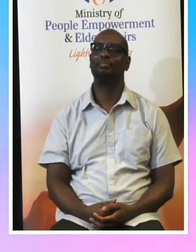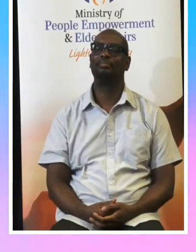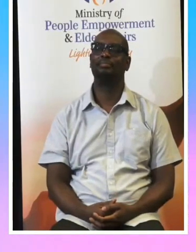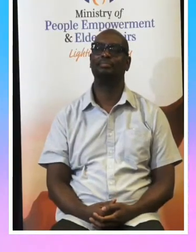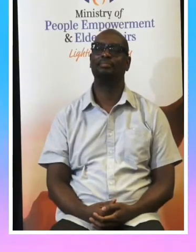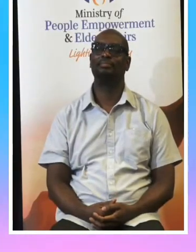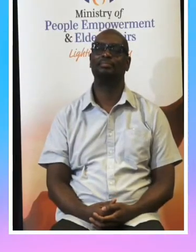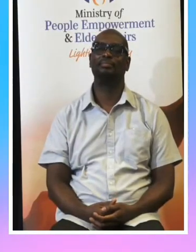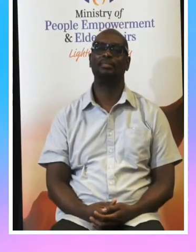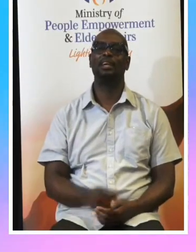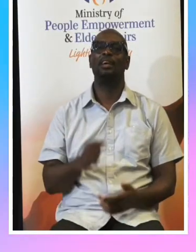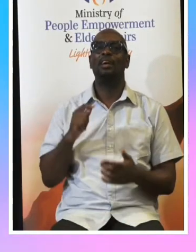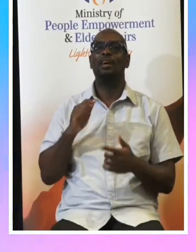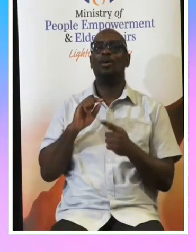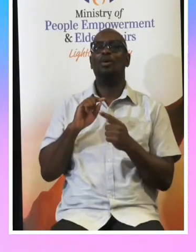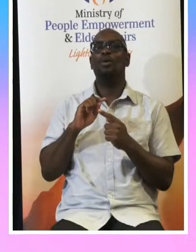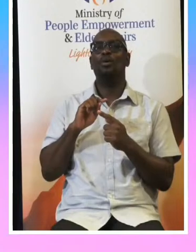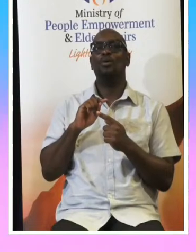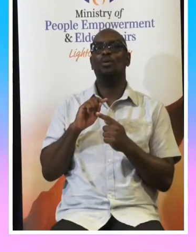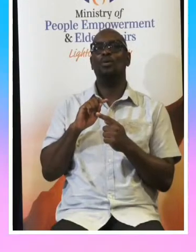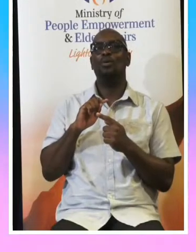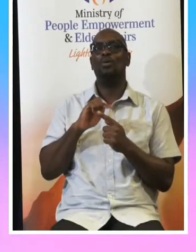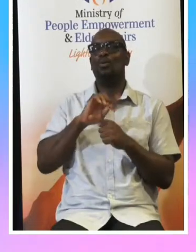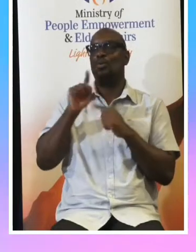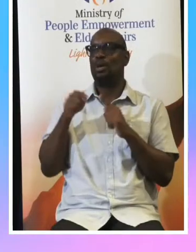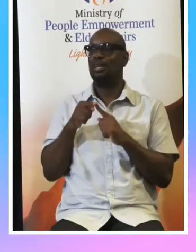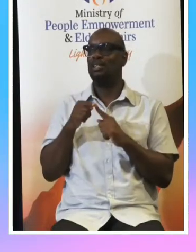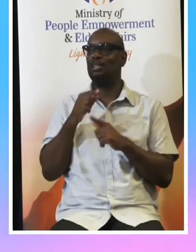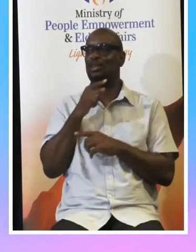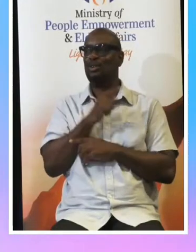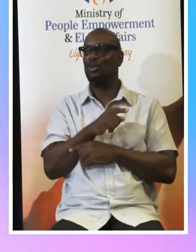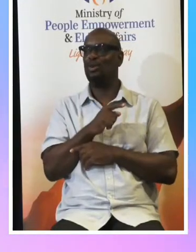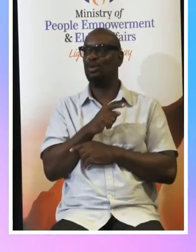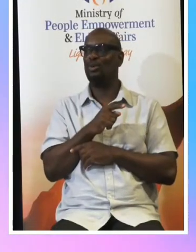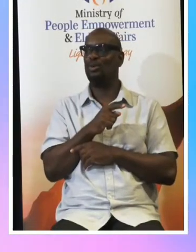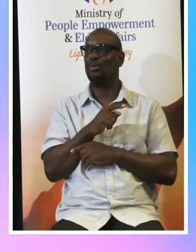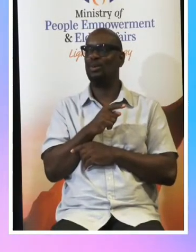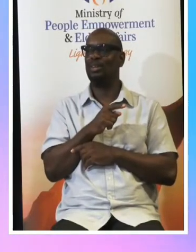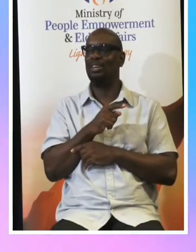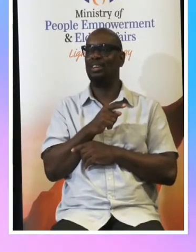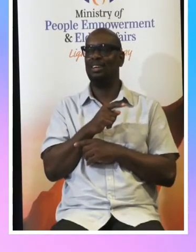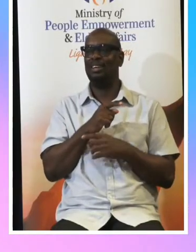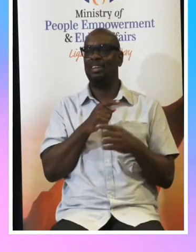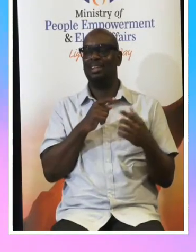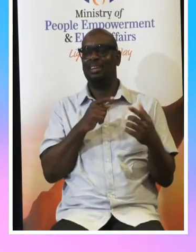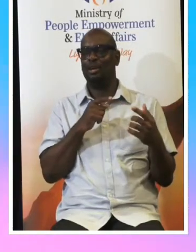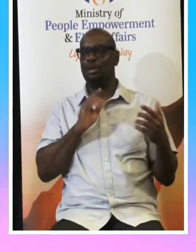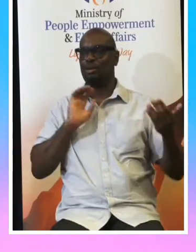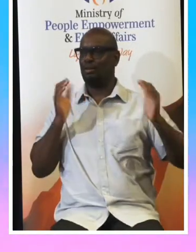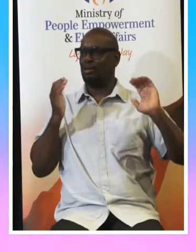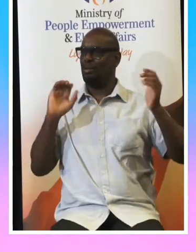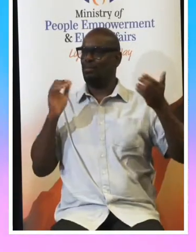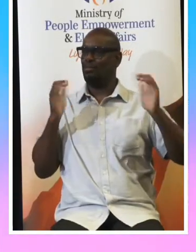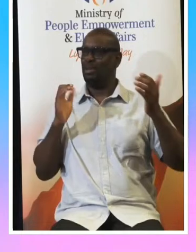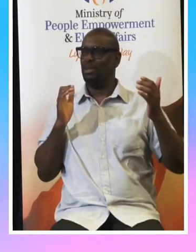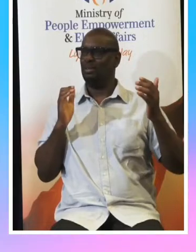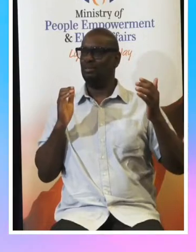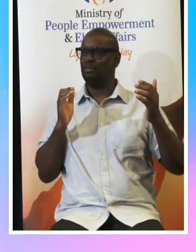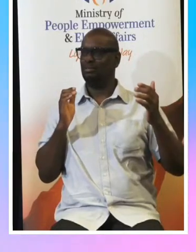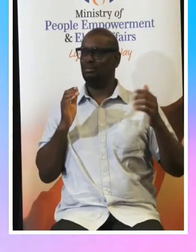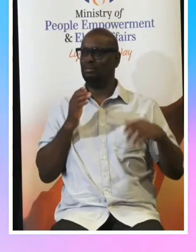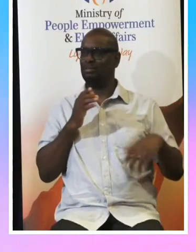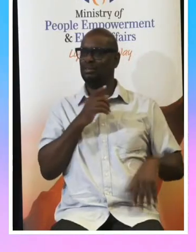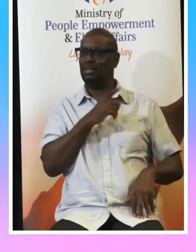when you're lying on Andreli up against me, tell you the truth, I pale. And I thought I had some